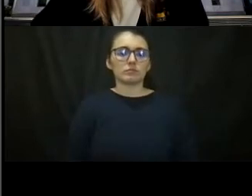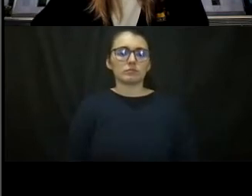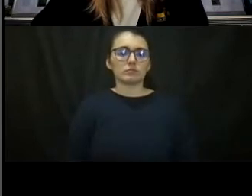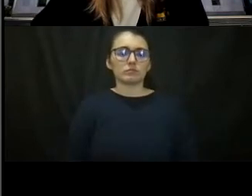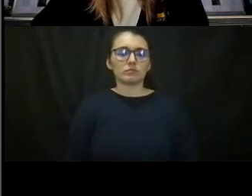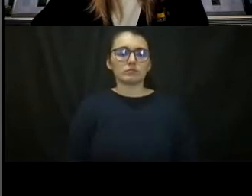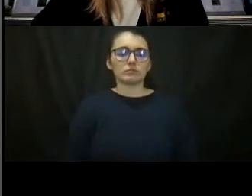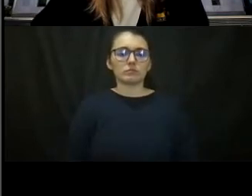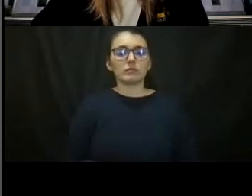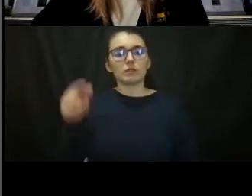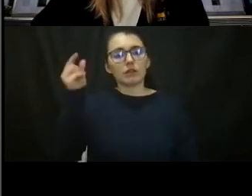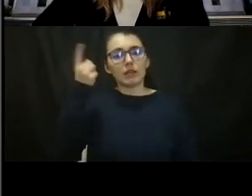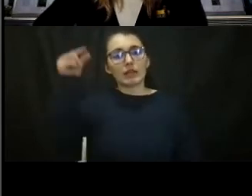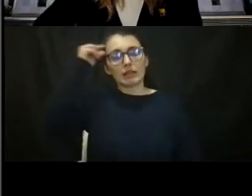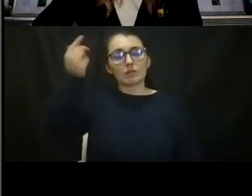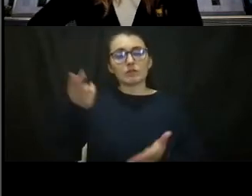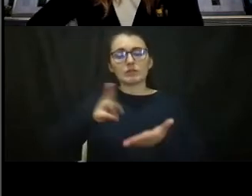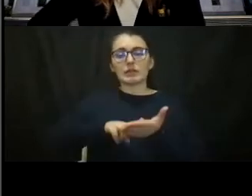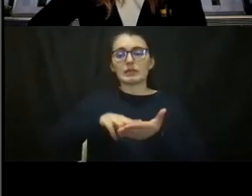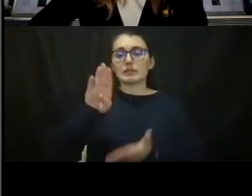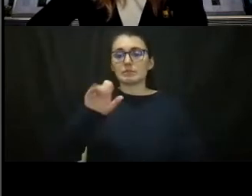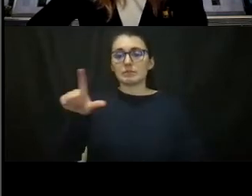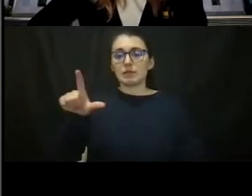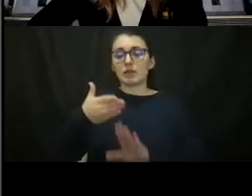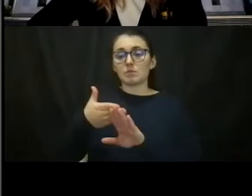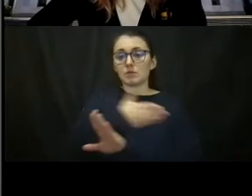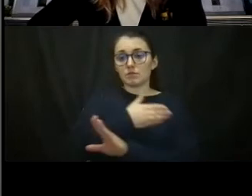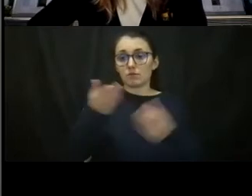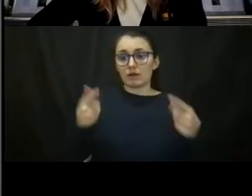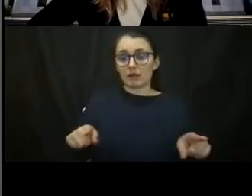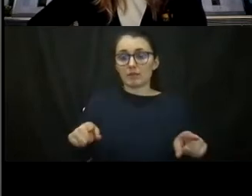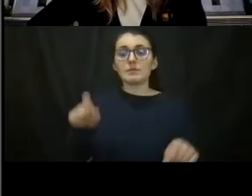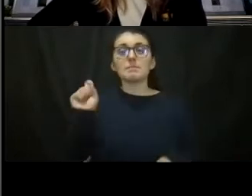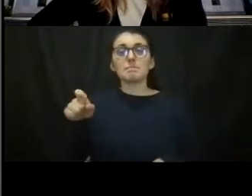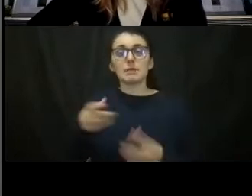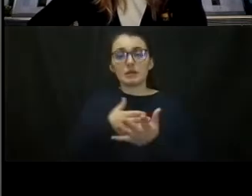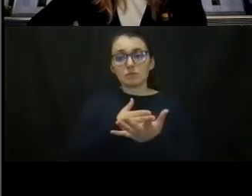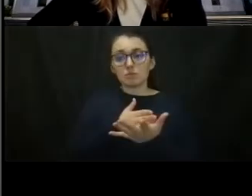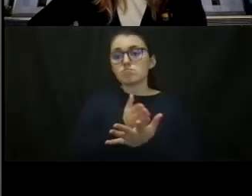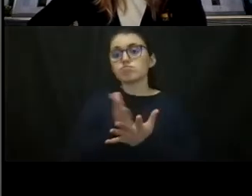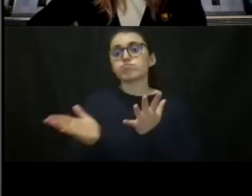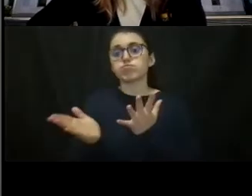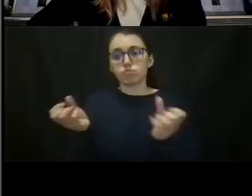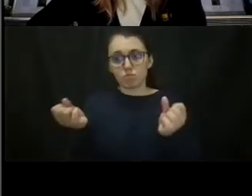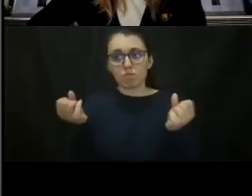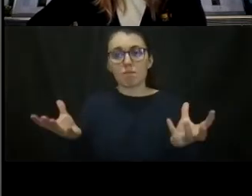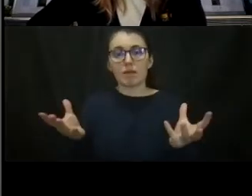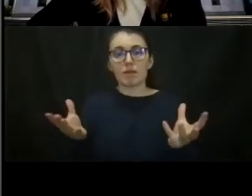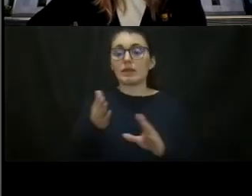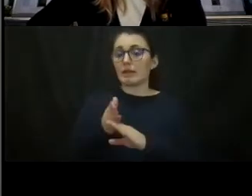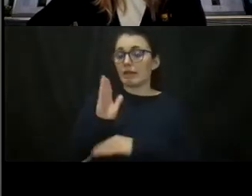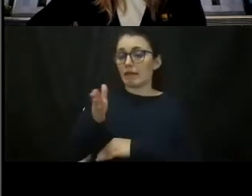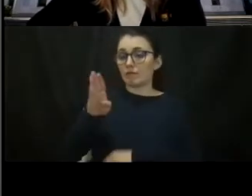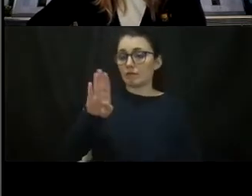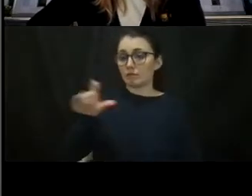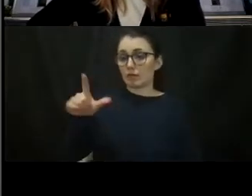Governor signs a bill. Before a governor signs a bill into law, it must go through many steps. After a bill is